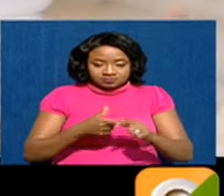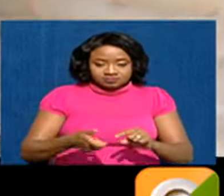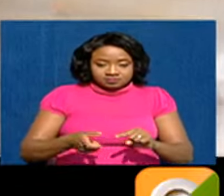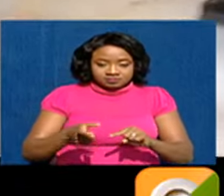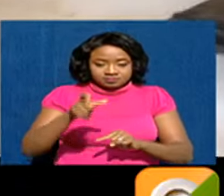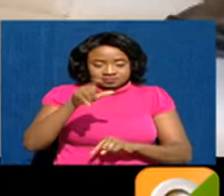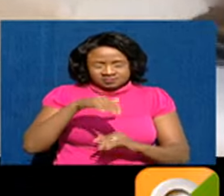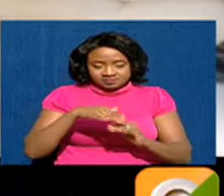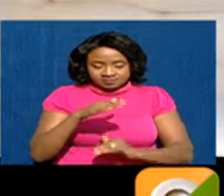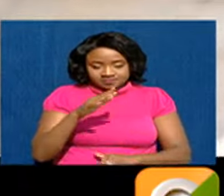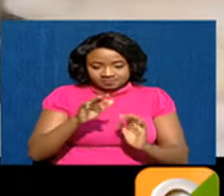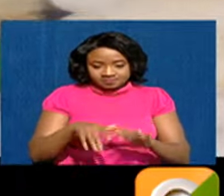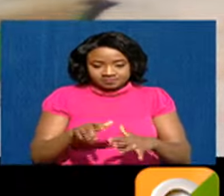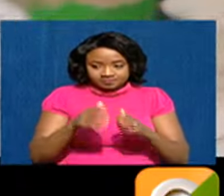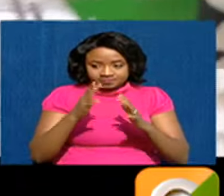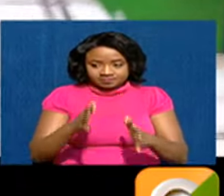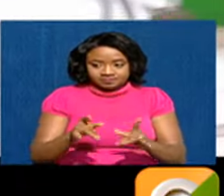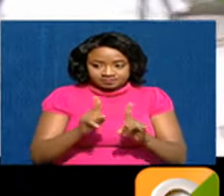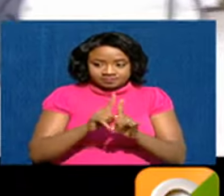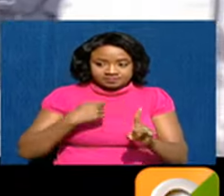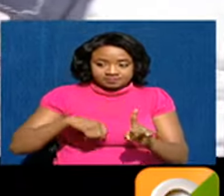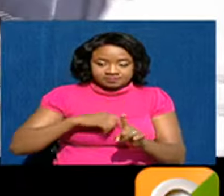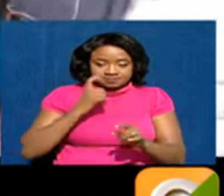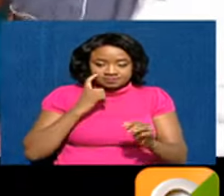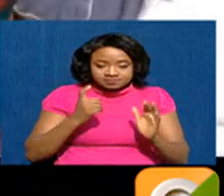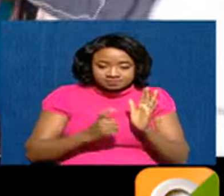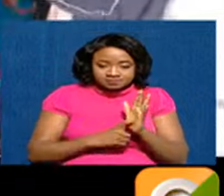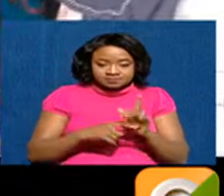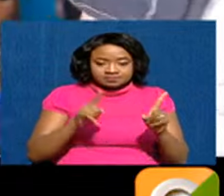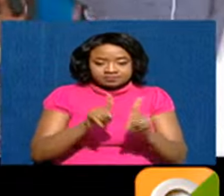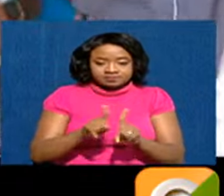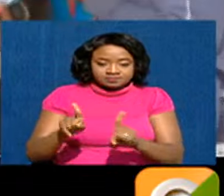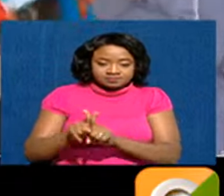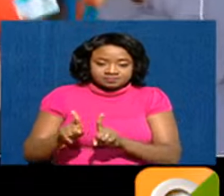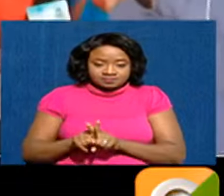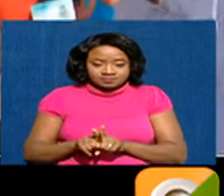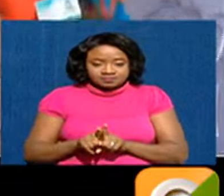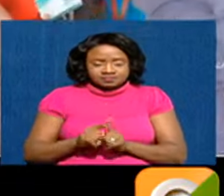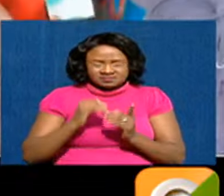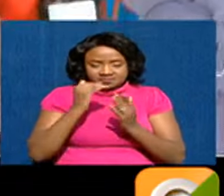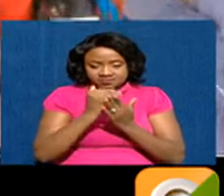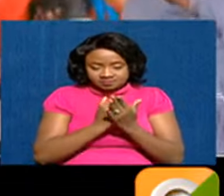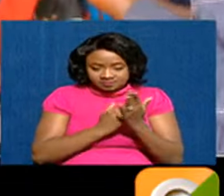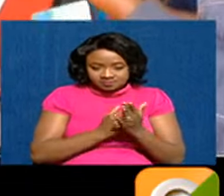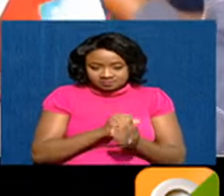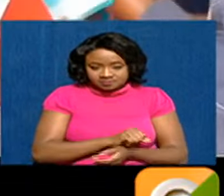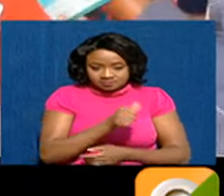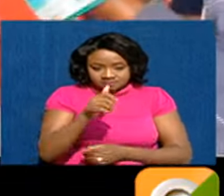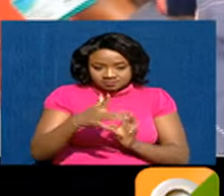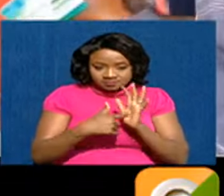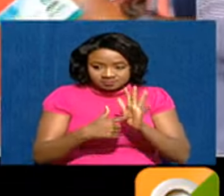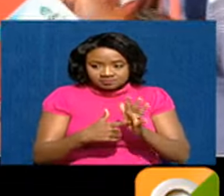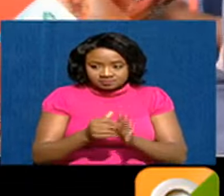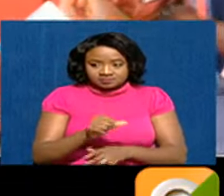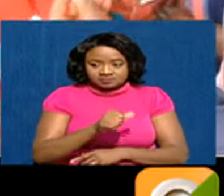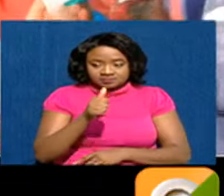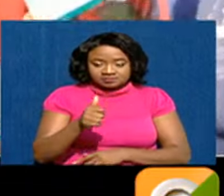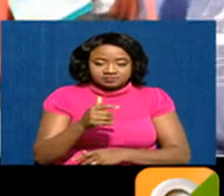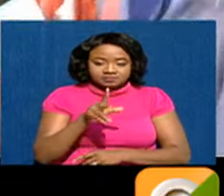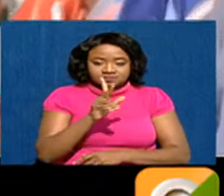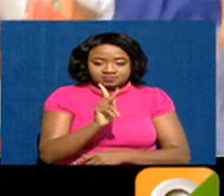farmers. We have noted similar thing in other programs. A good example is Kang'ata